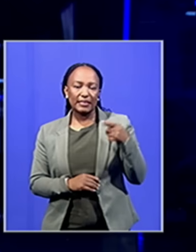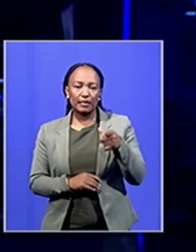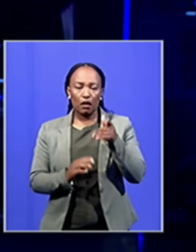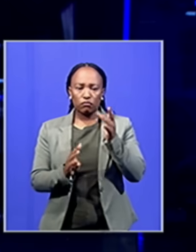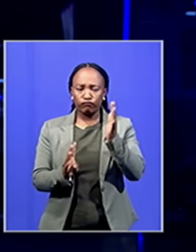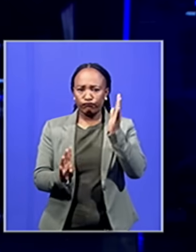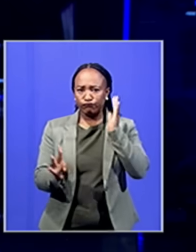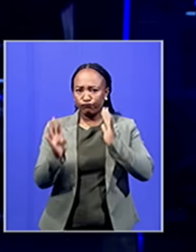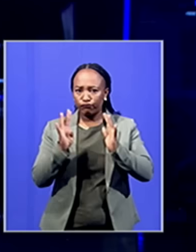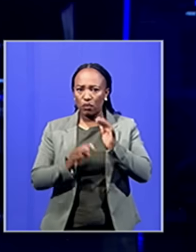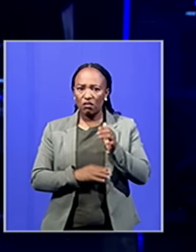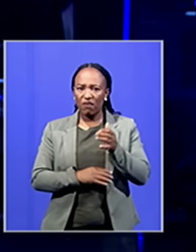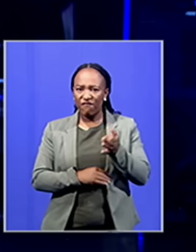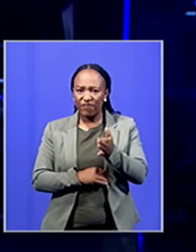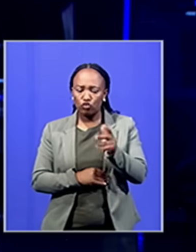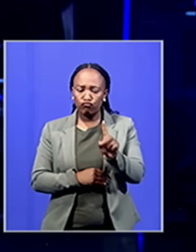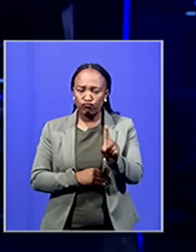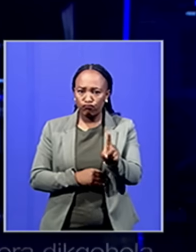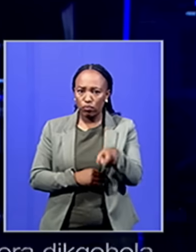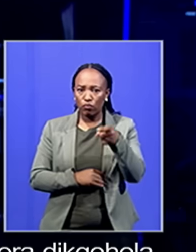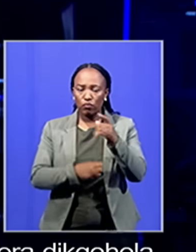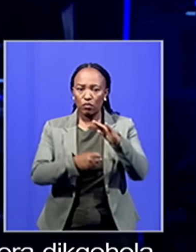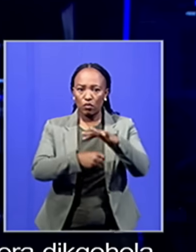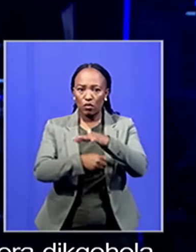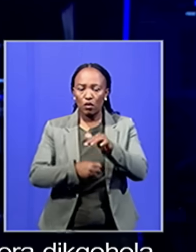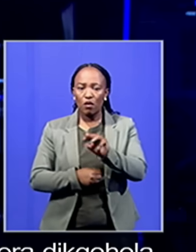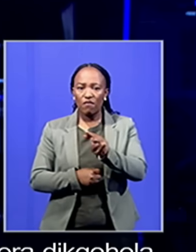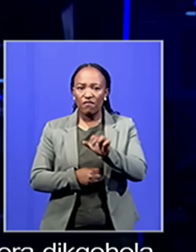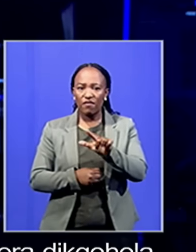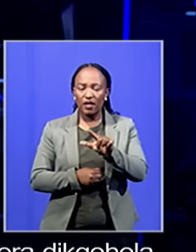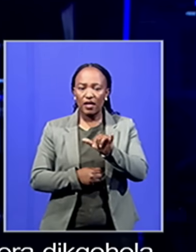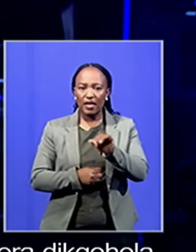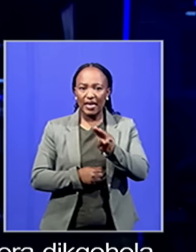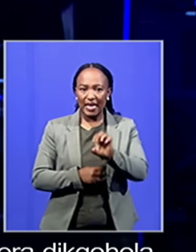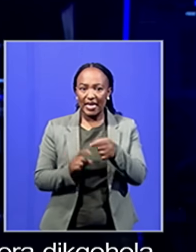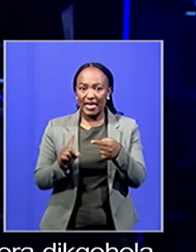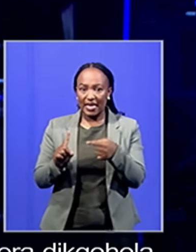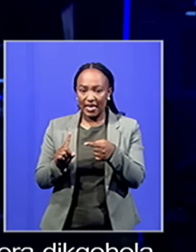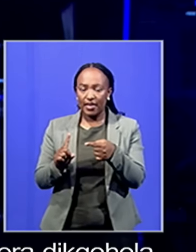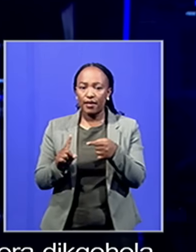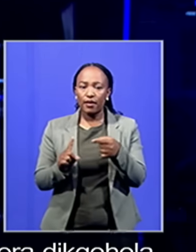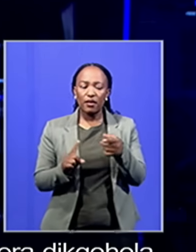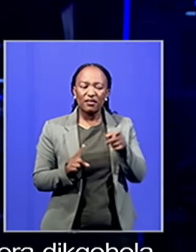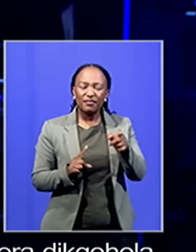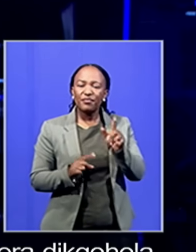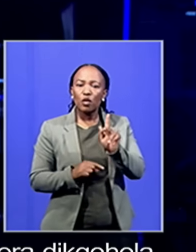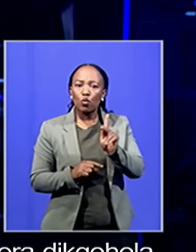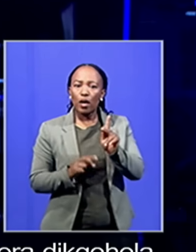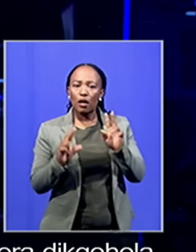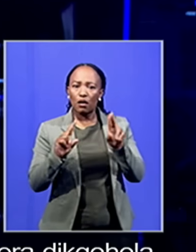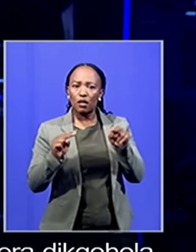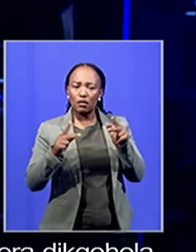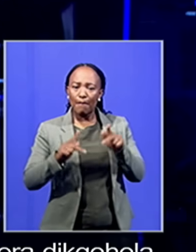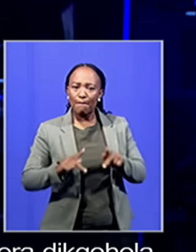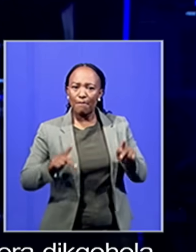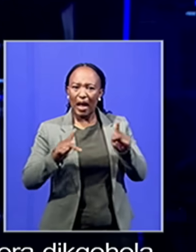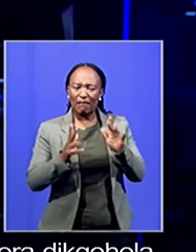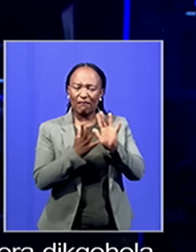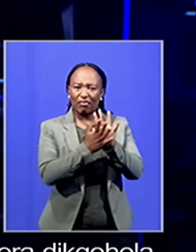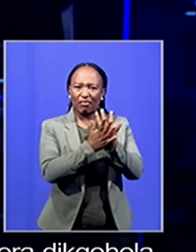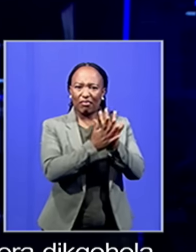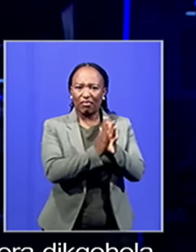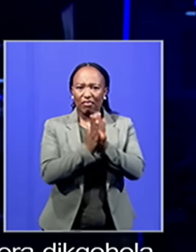le tikoloho Vili Okamp o re tshenyo e bakilweng ke dikgohola serapeng sa diphoofolo sa Kruger National Park e ka balwa ho